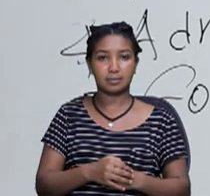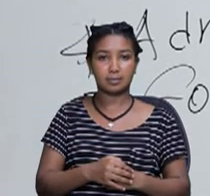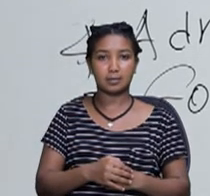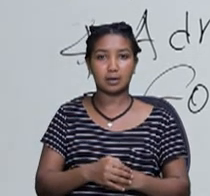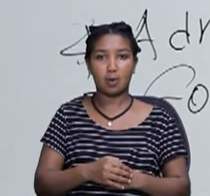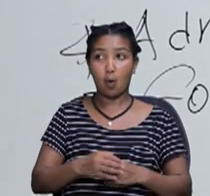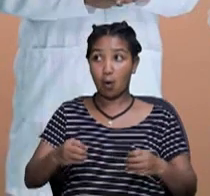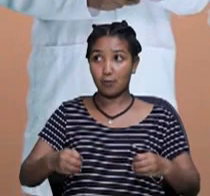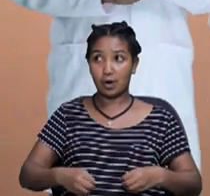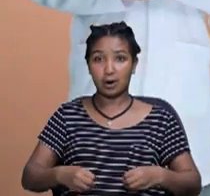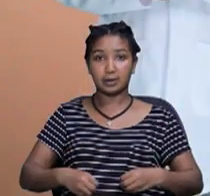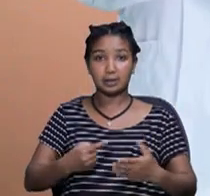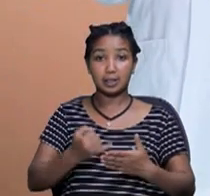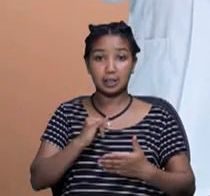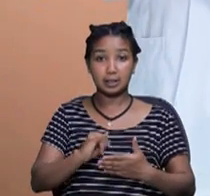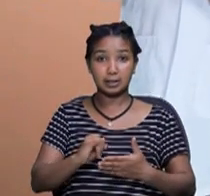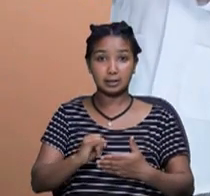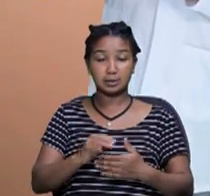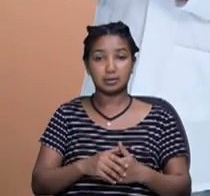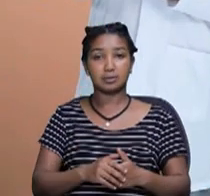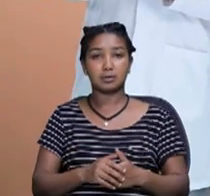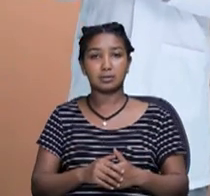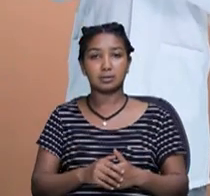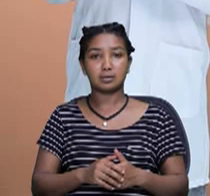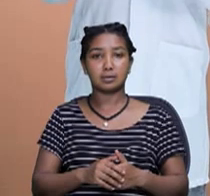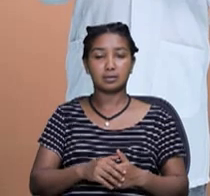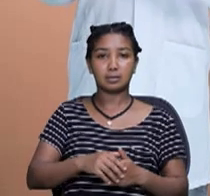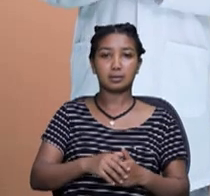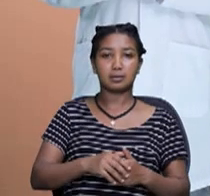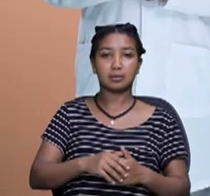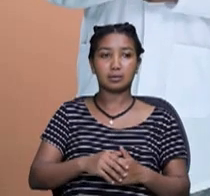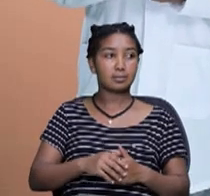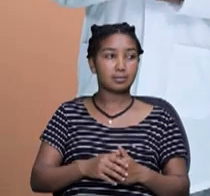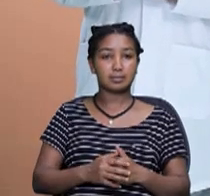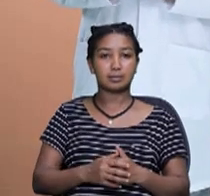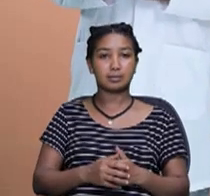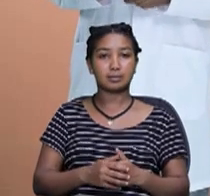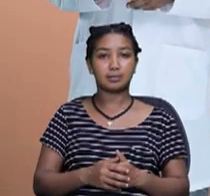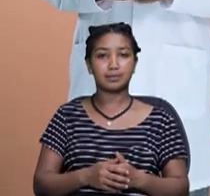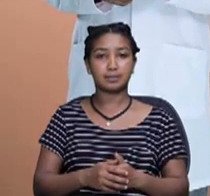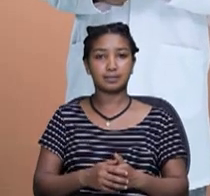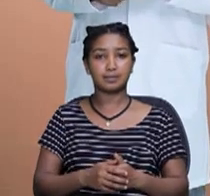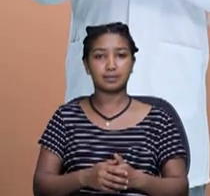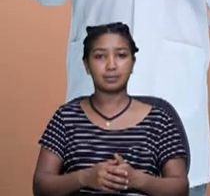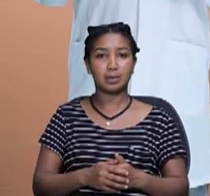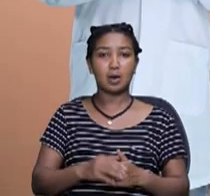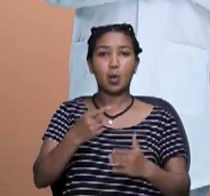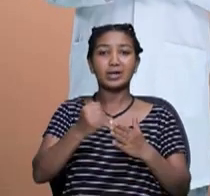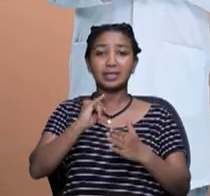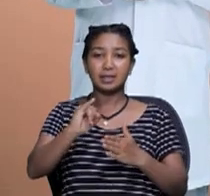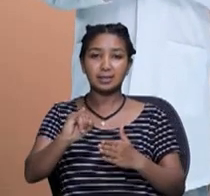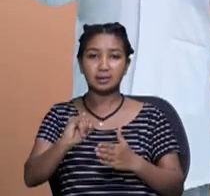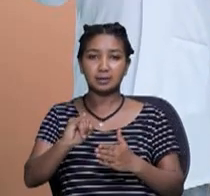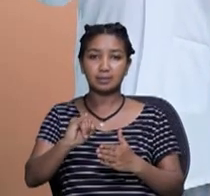female ovary, there is progesterone, secrete progesterone and estrogen. What